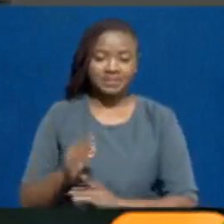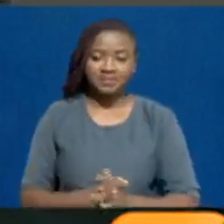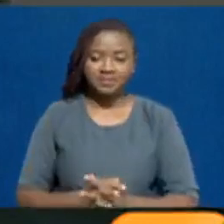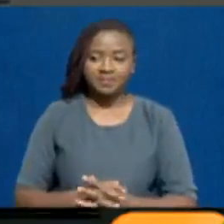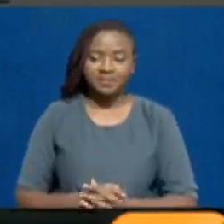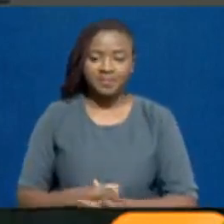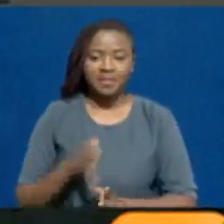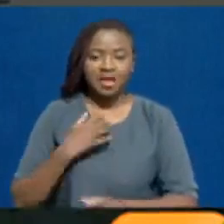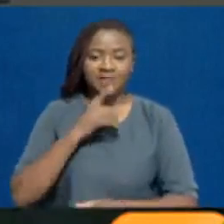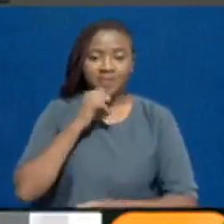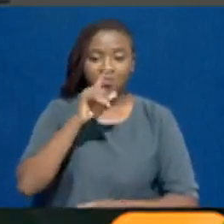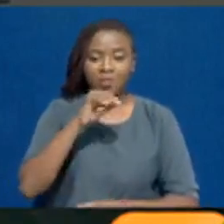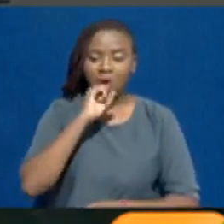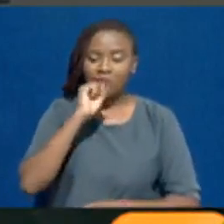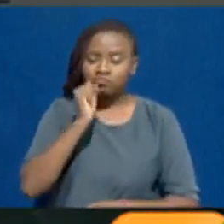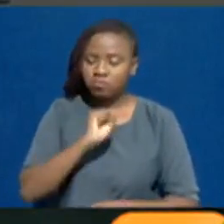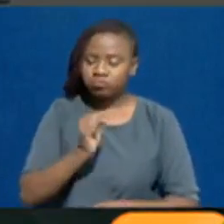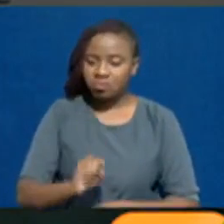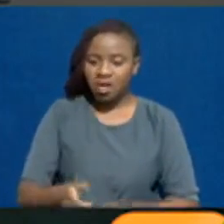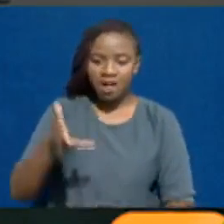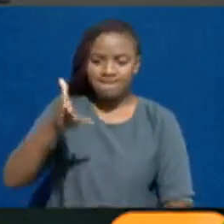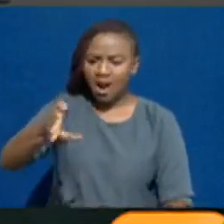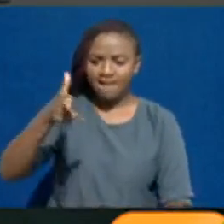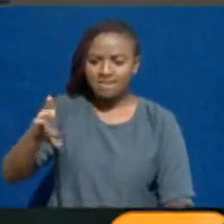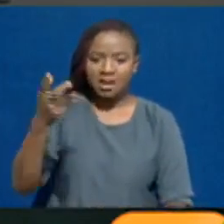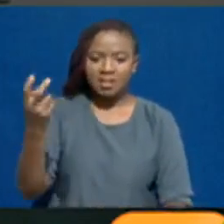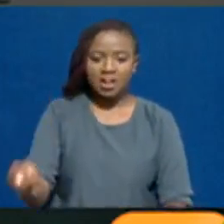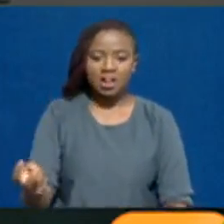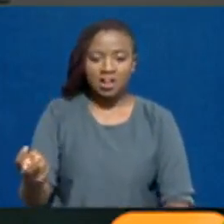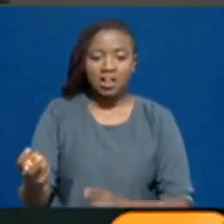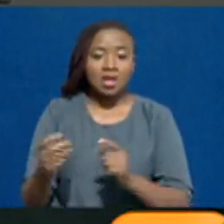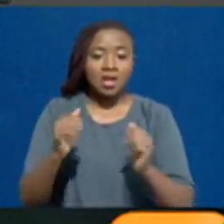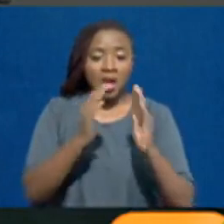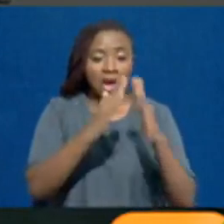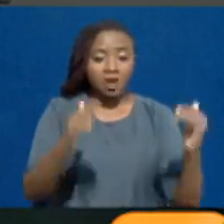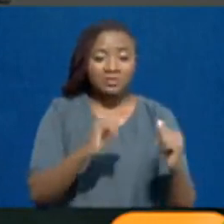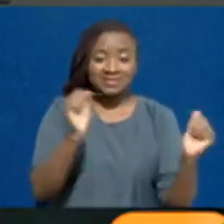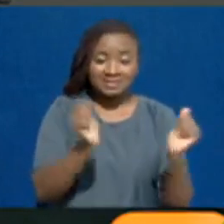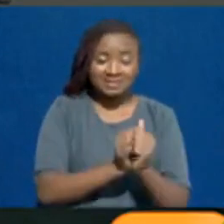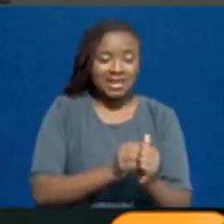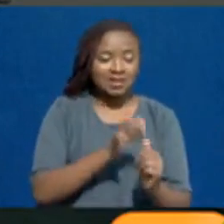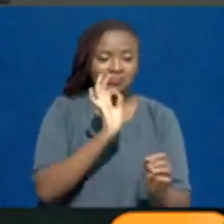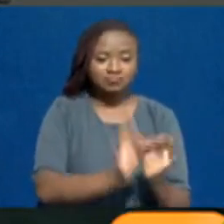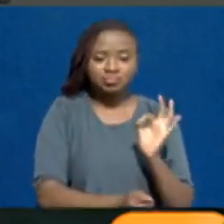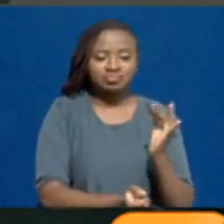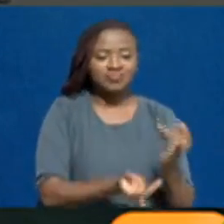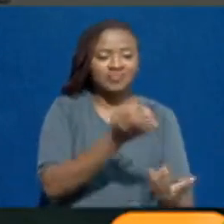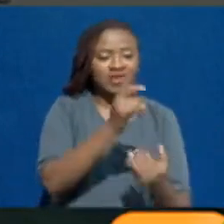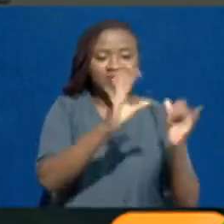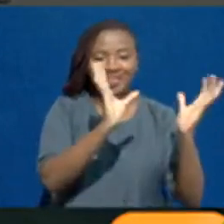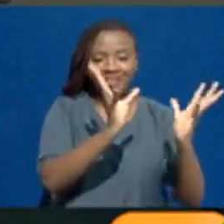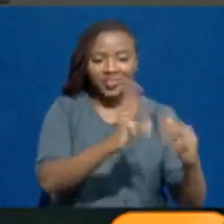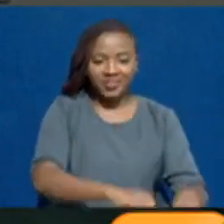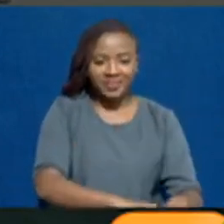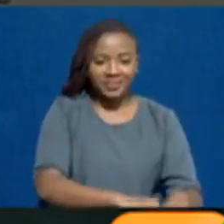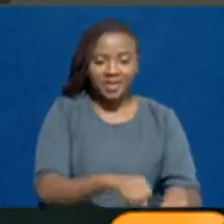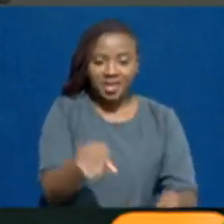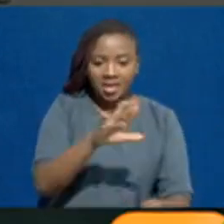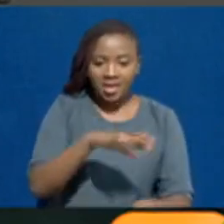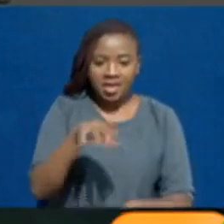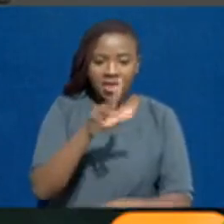An elderly man was shot dead and 10 houses burnt in an attack at Marafa Mkunumbi and